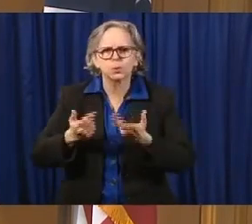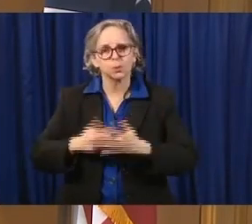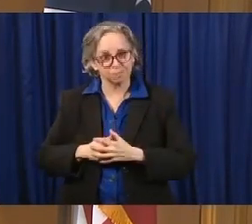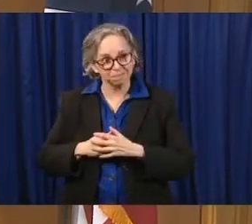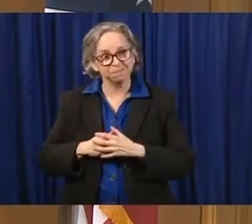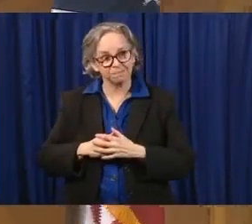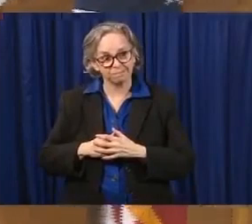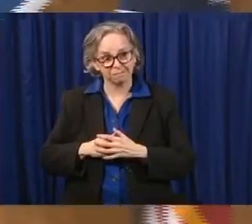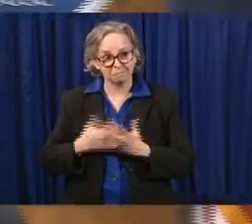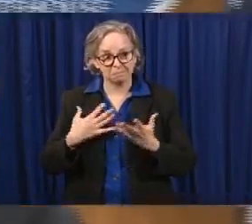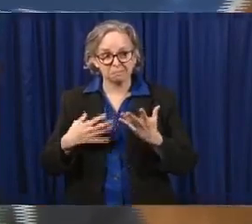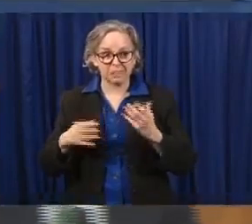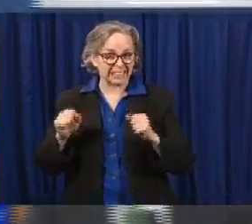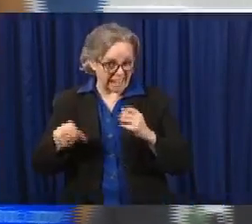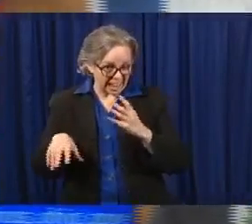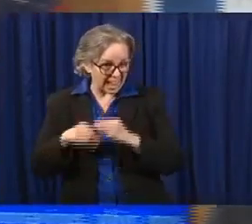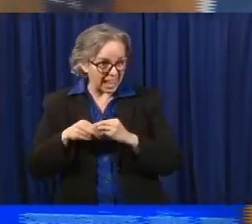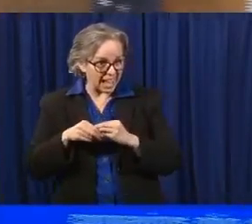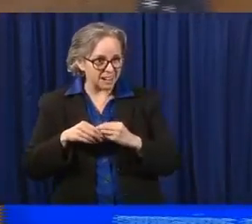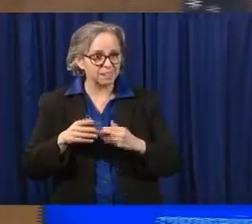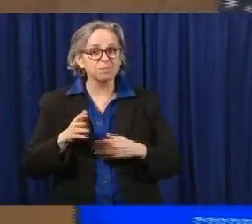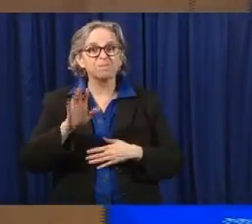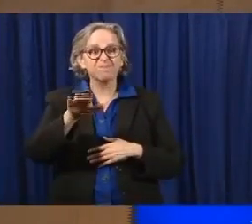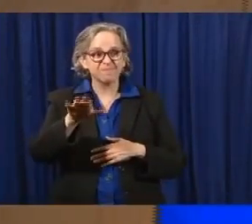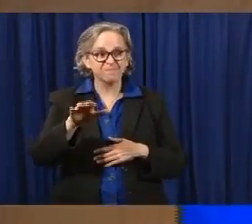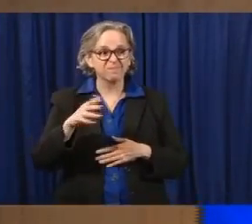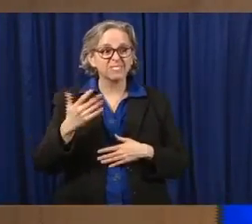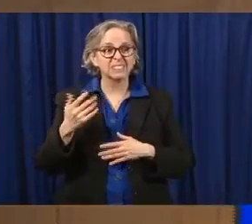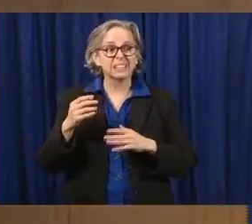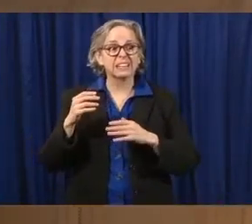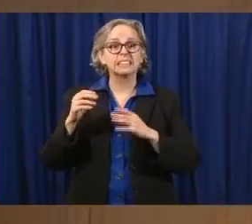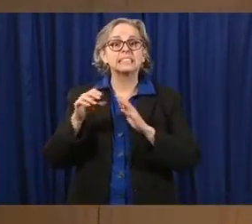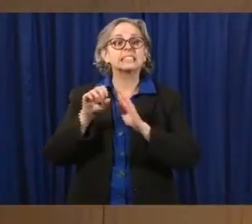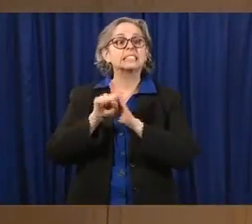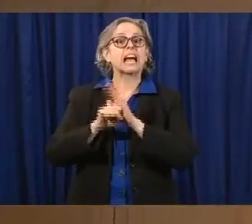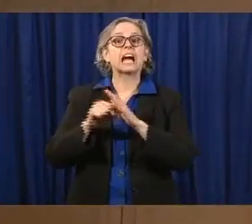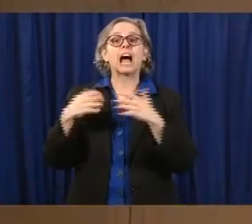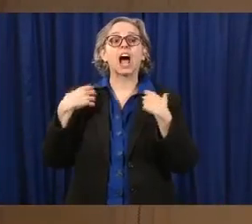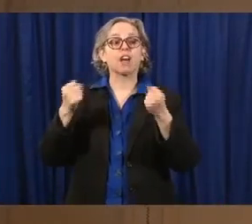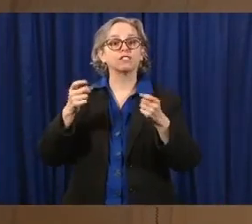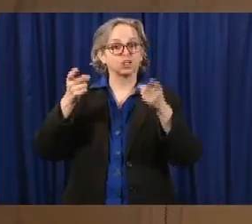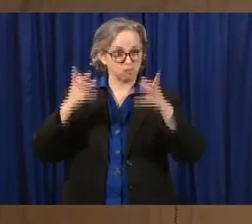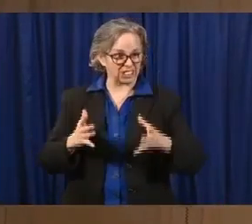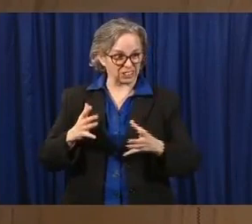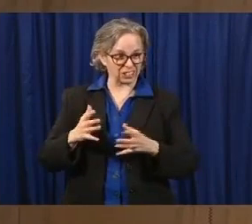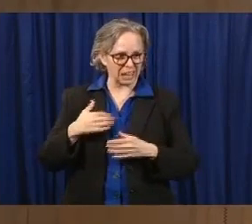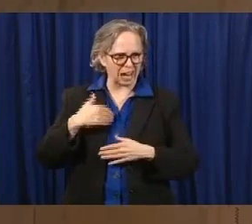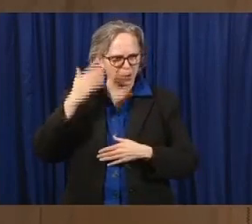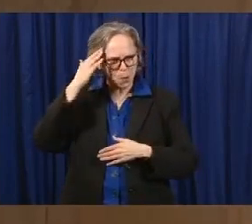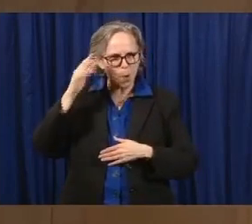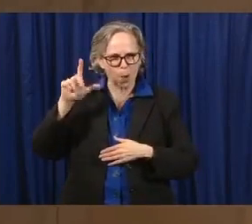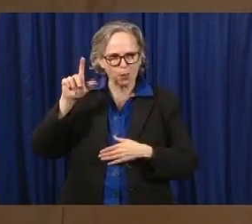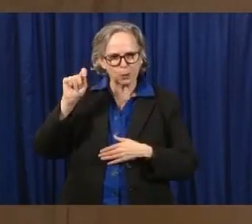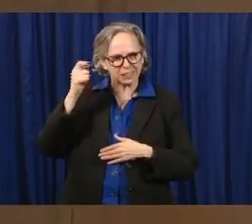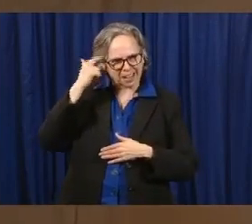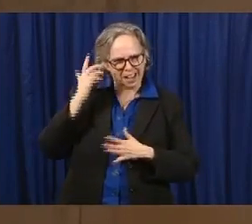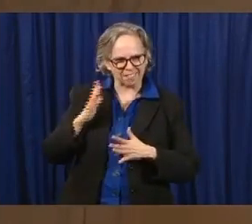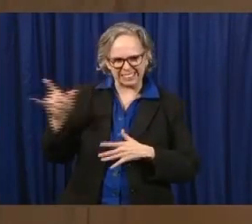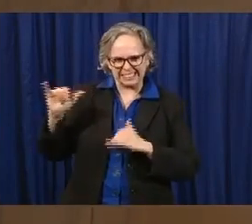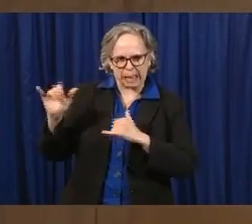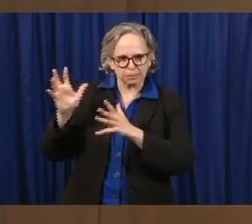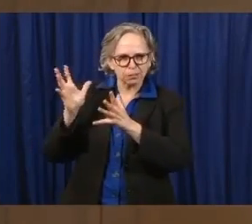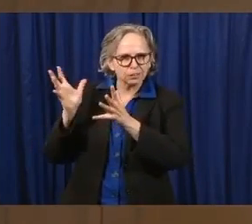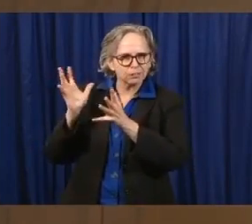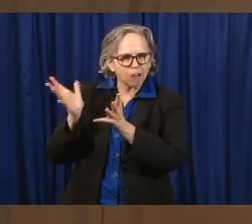add to that, Governor, that the state health directors, I know the Lieutenant Governor talks to his peers, but we're part of something called